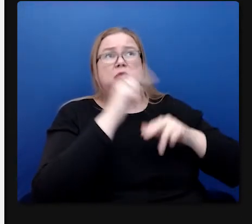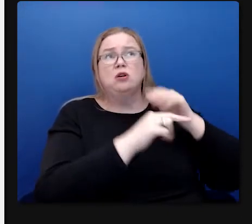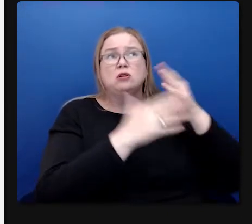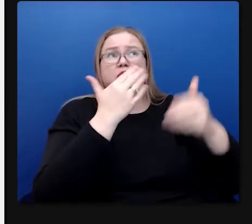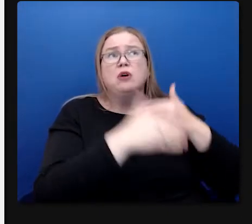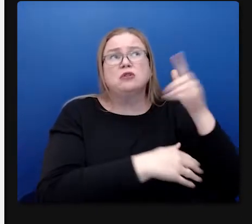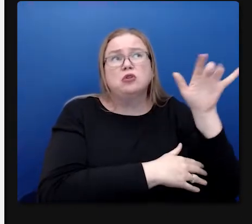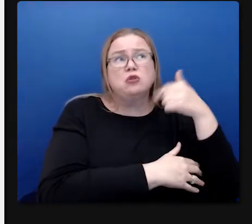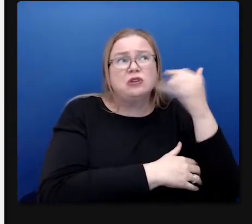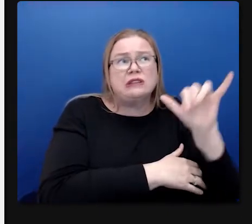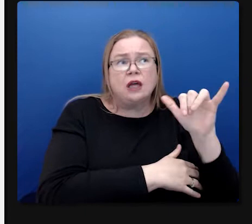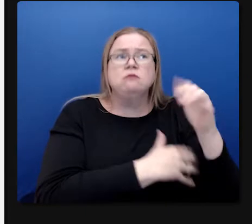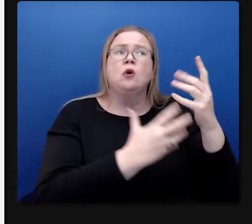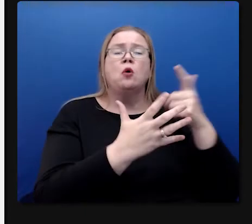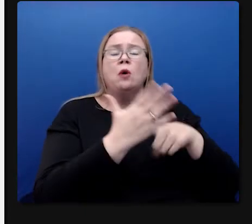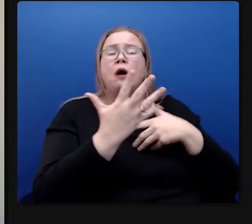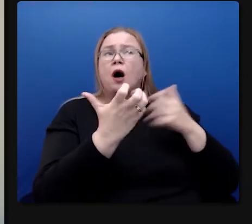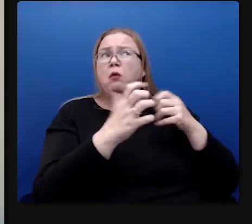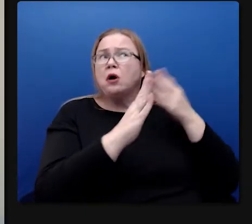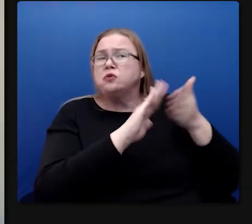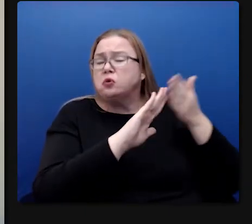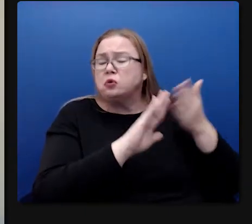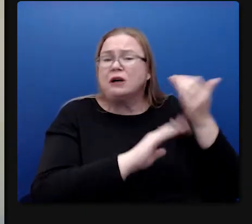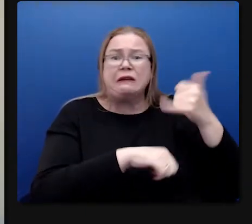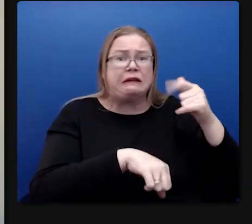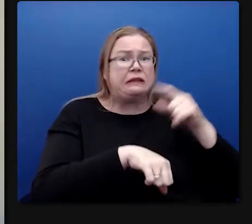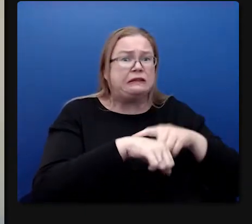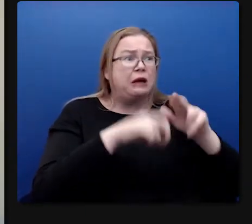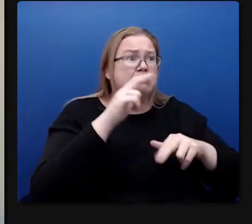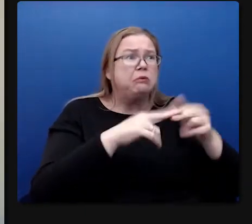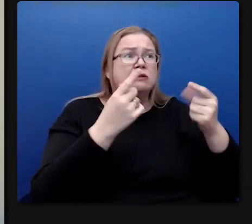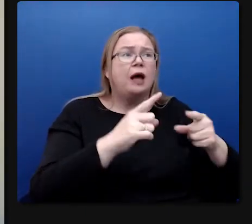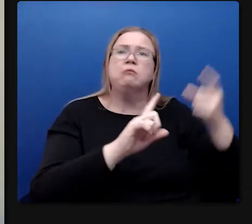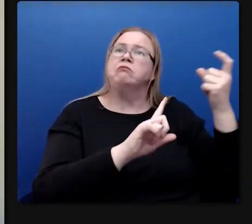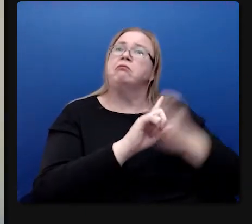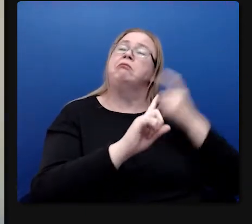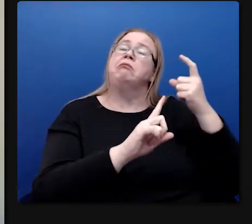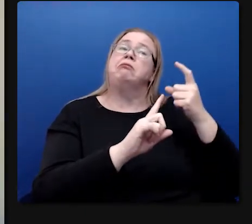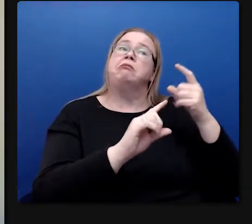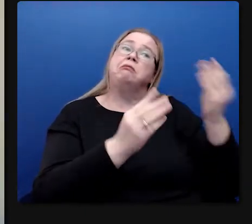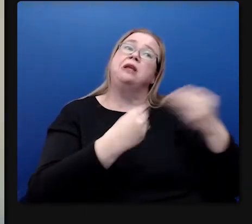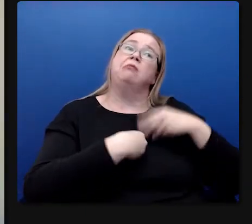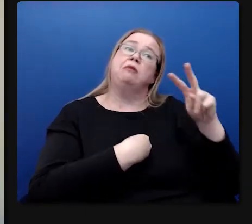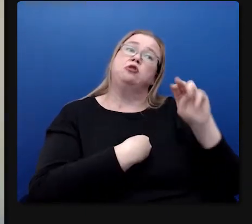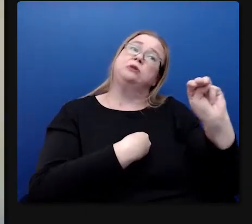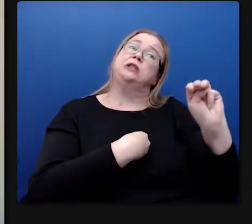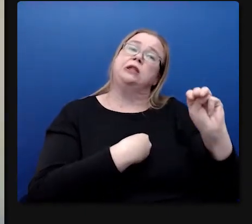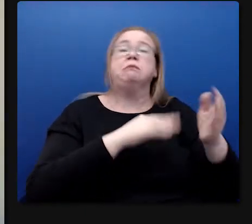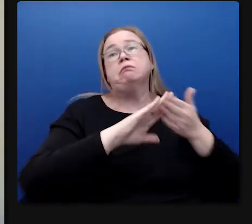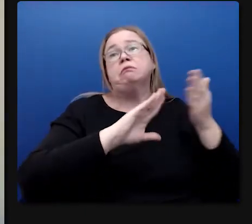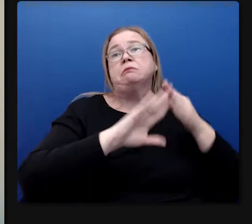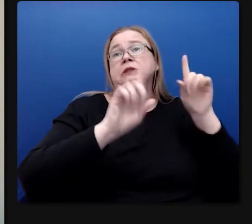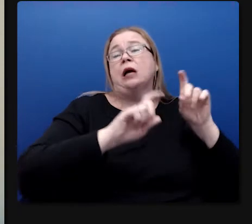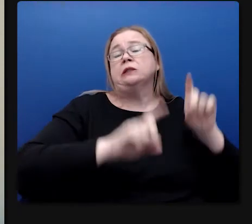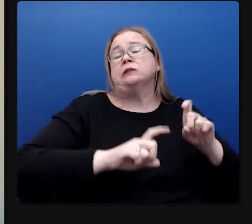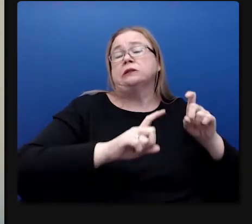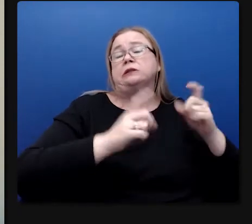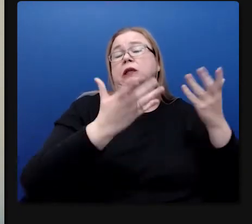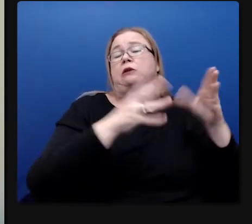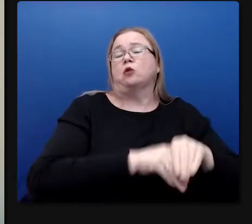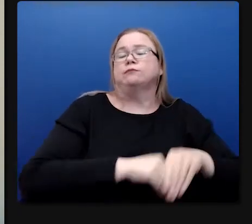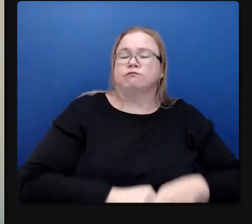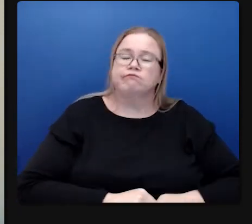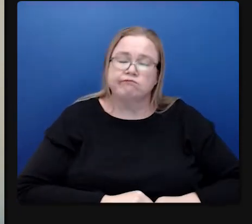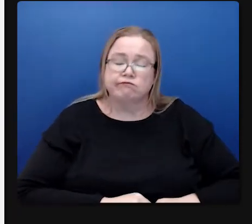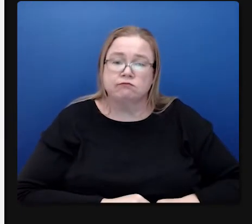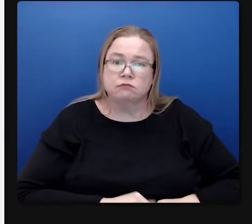looks like, here's when I want it to run. Anytime a build should happen, just automatically spin me up a virtual machine, run my tests, and shut it